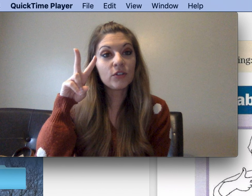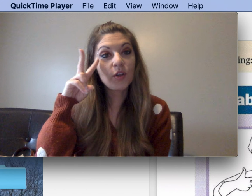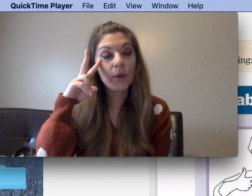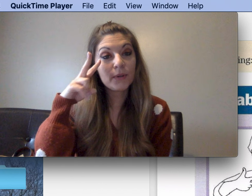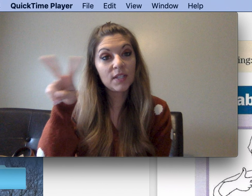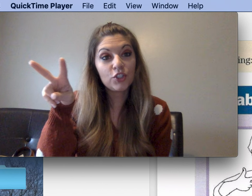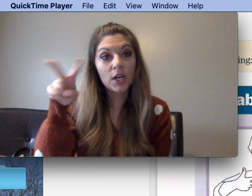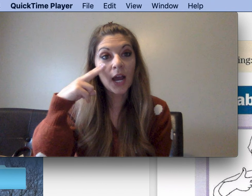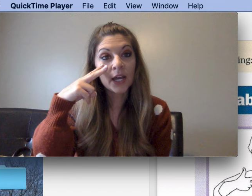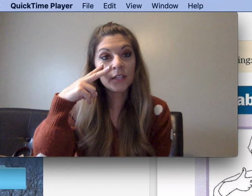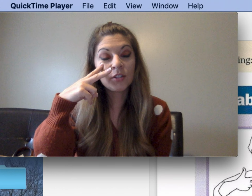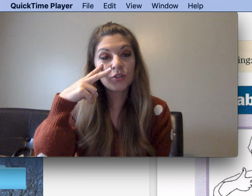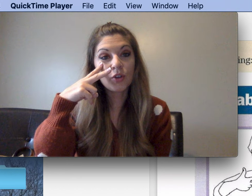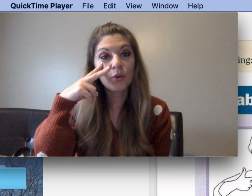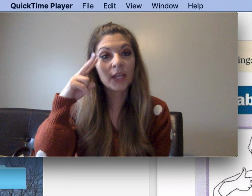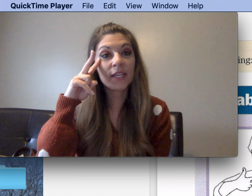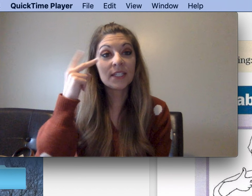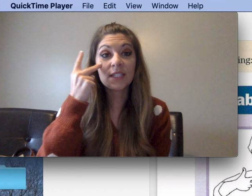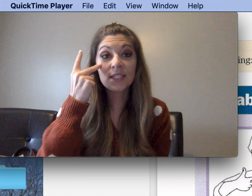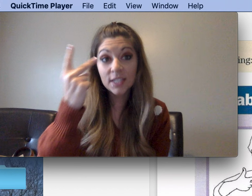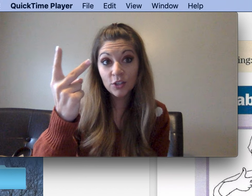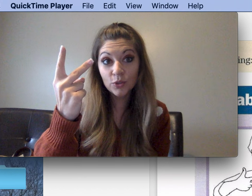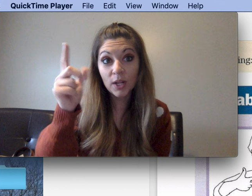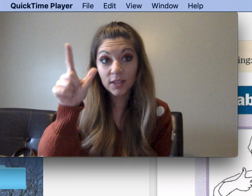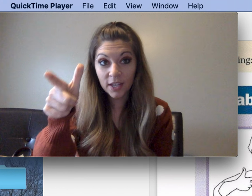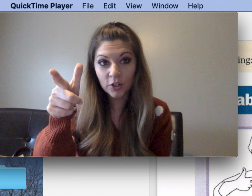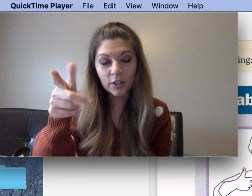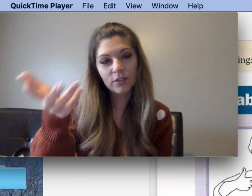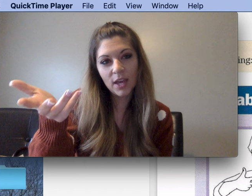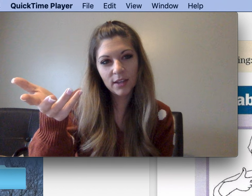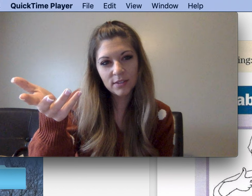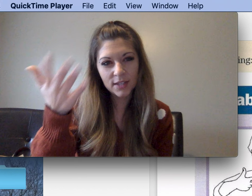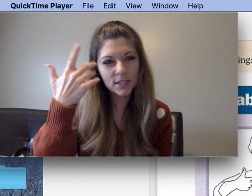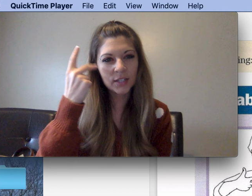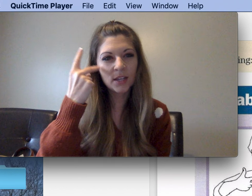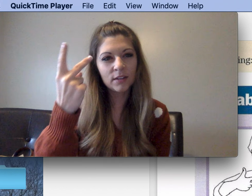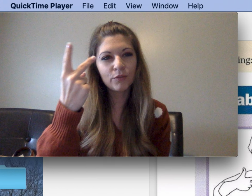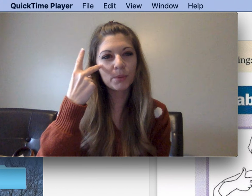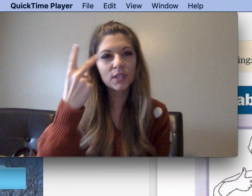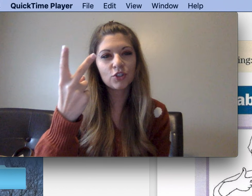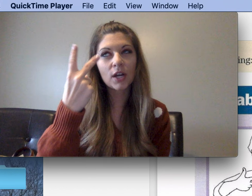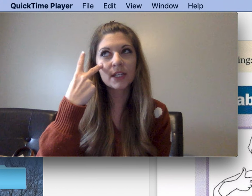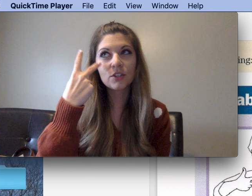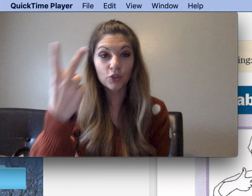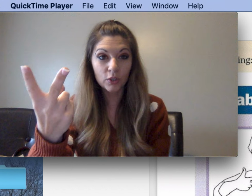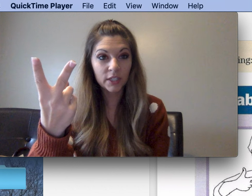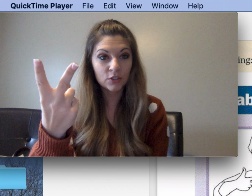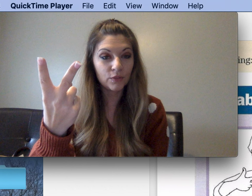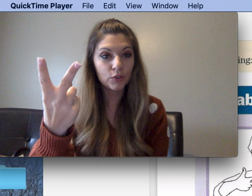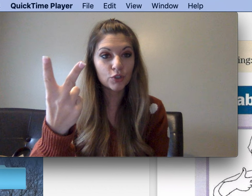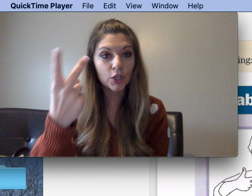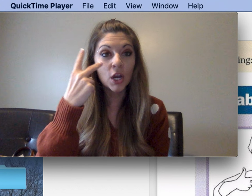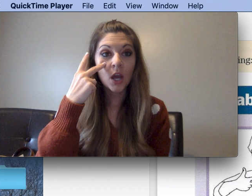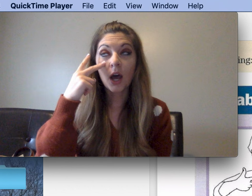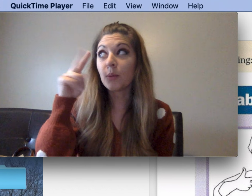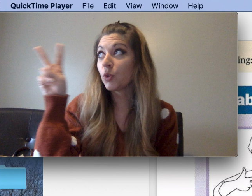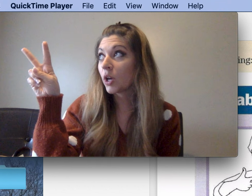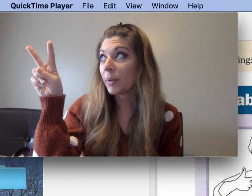V also represents your eyes. So like see you later, that sign kind of represents your eyes because you're looking into the